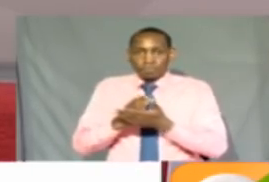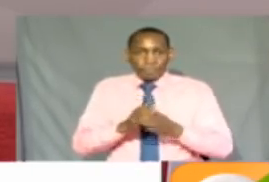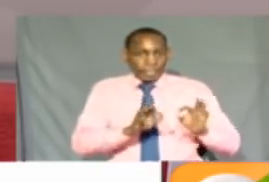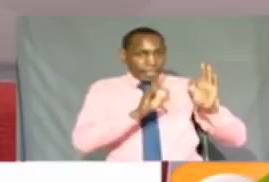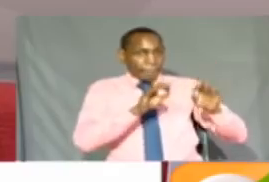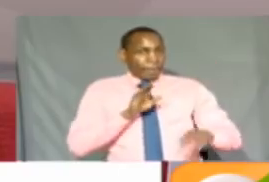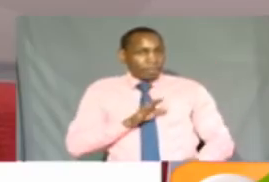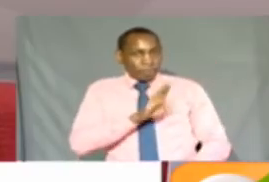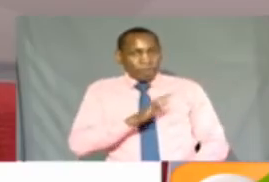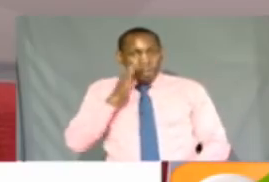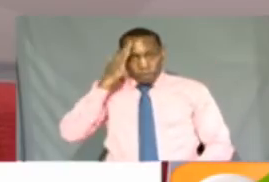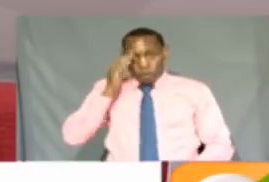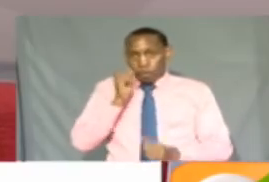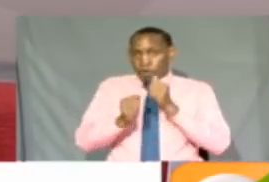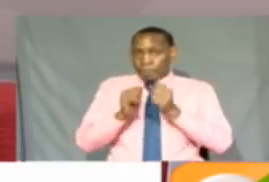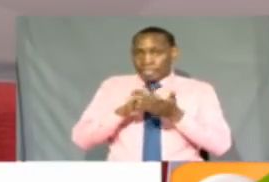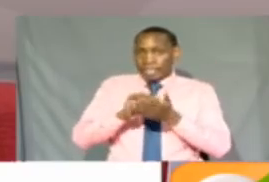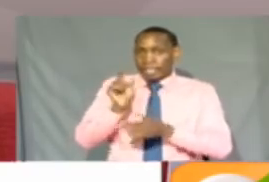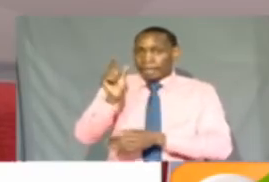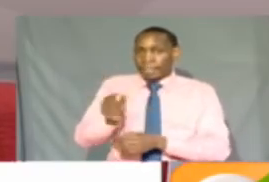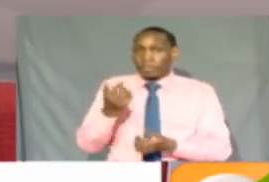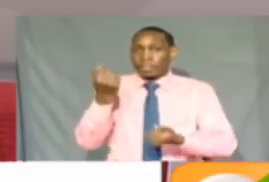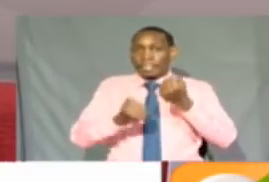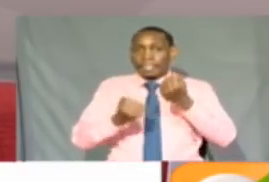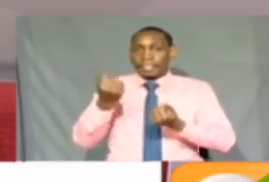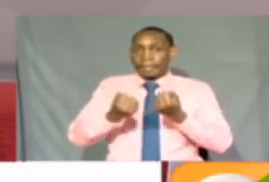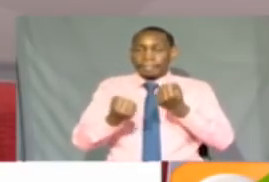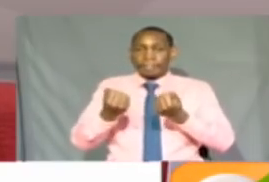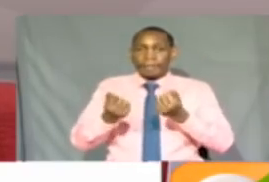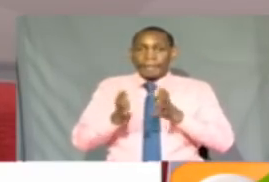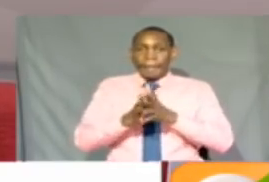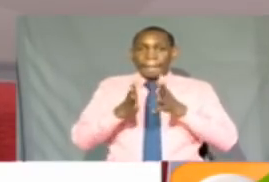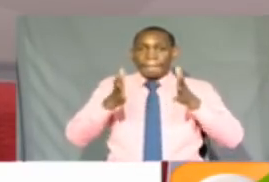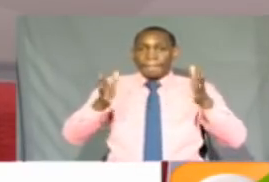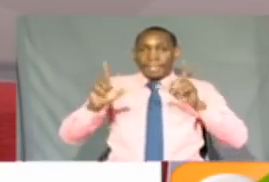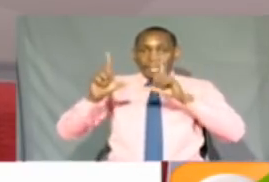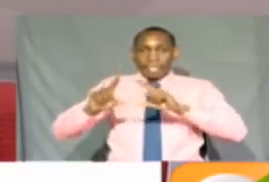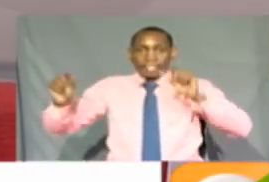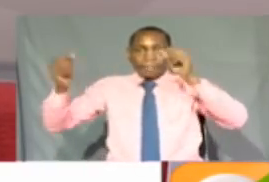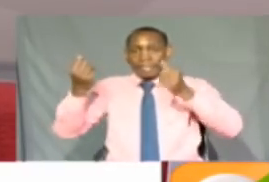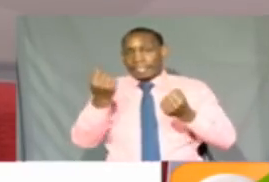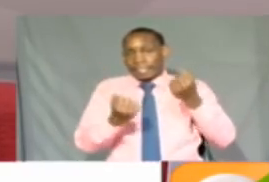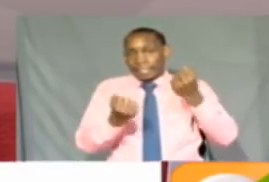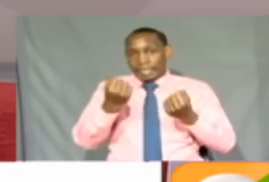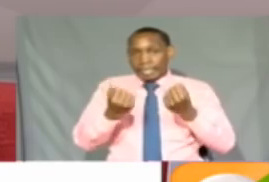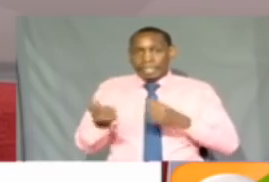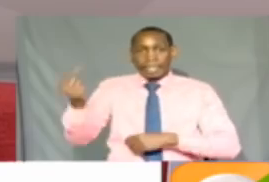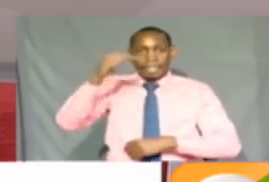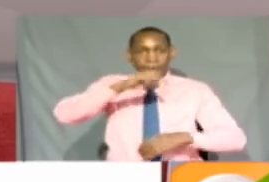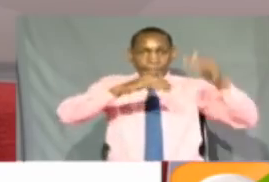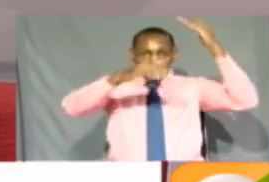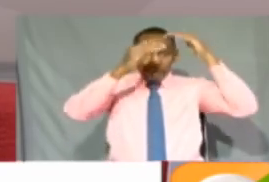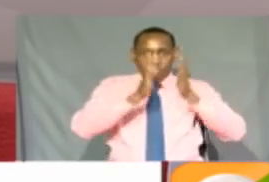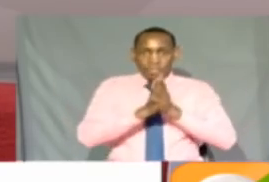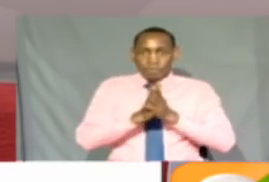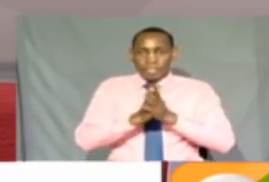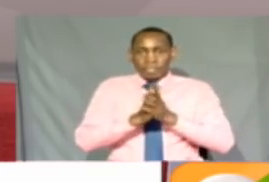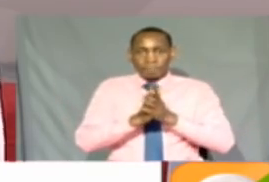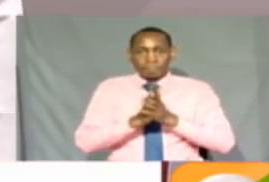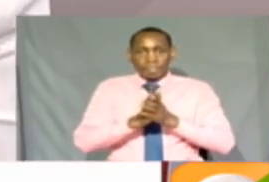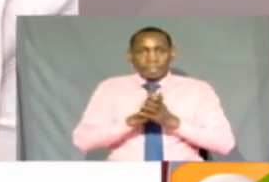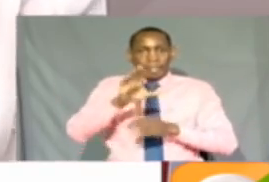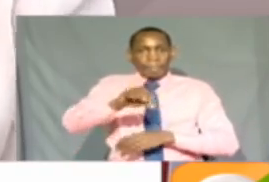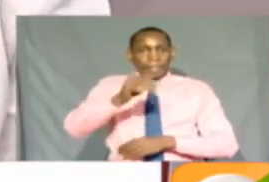competition. Your competition is that guy driving a huge Japanese vehicle, coming on campus with tinted windows, and he's picking up a